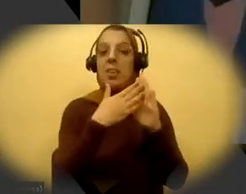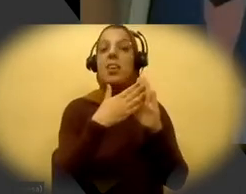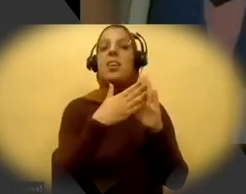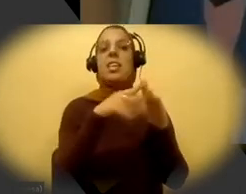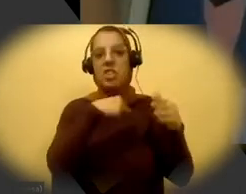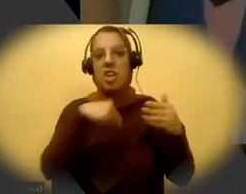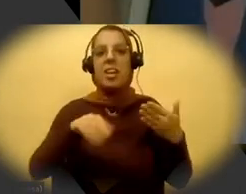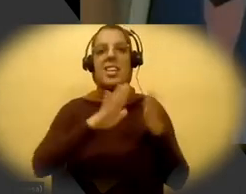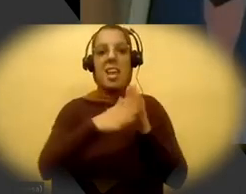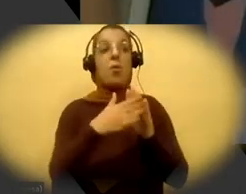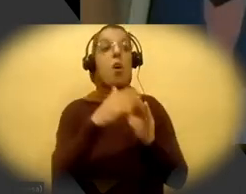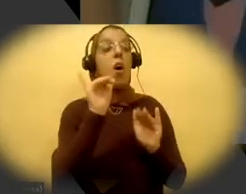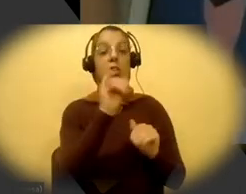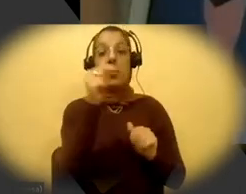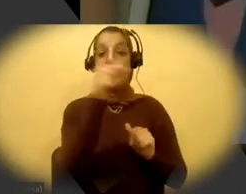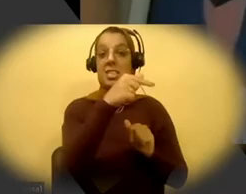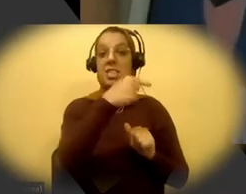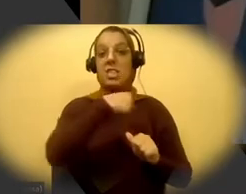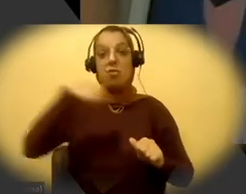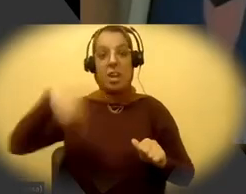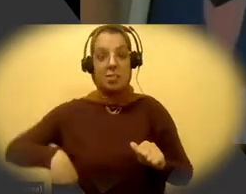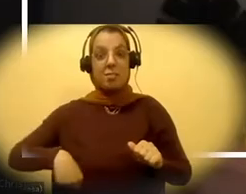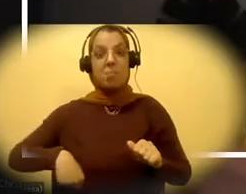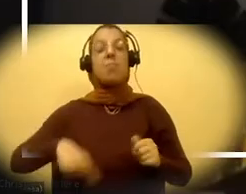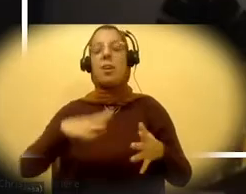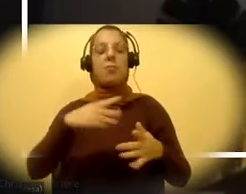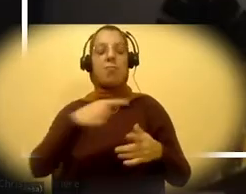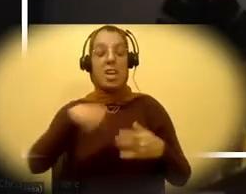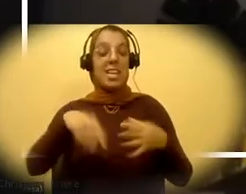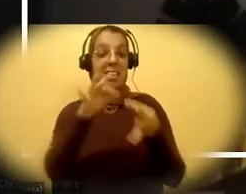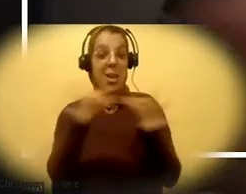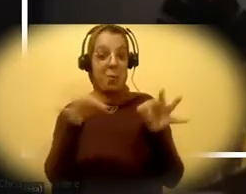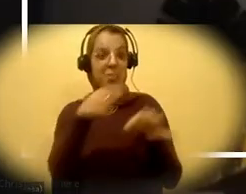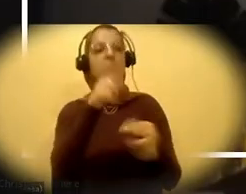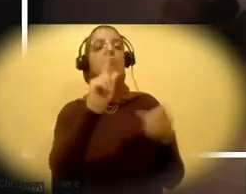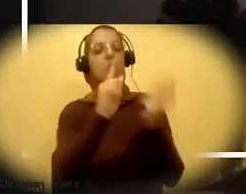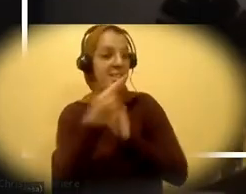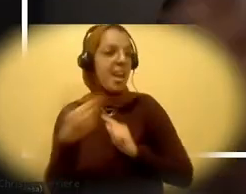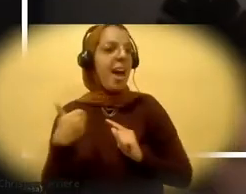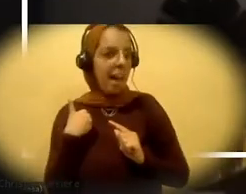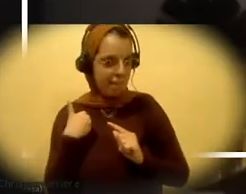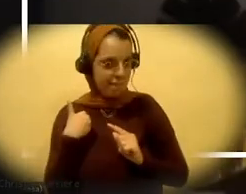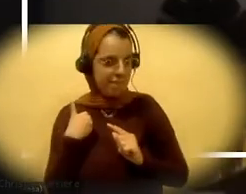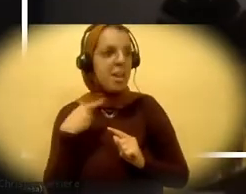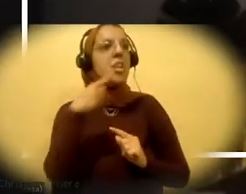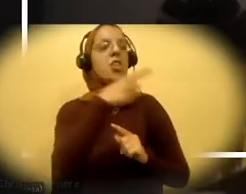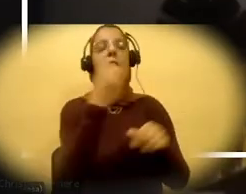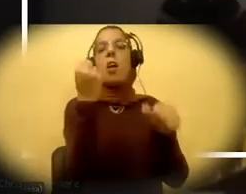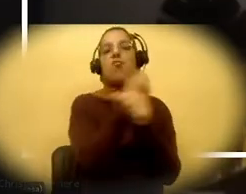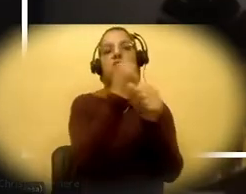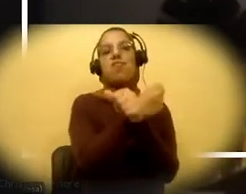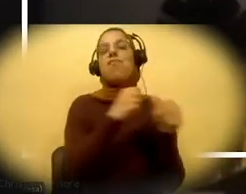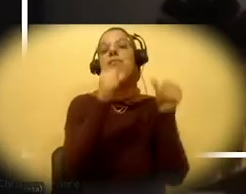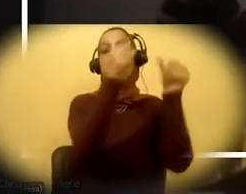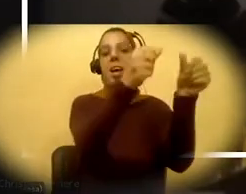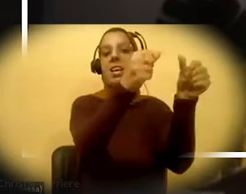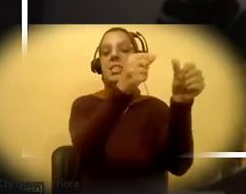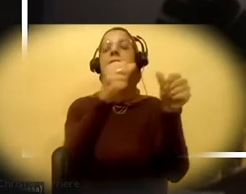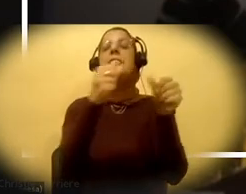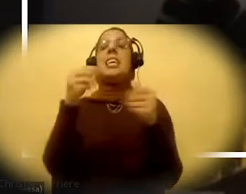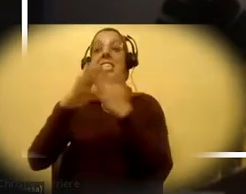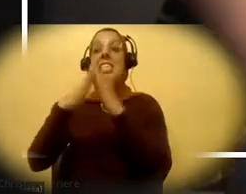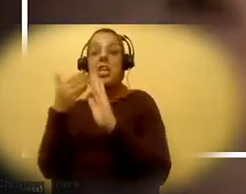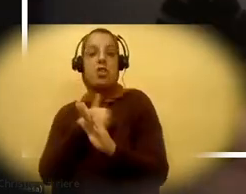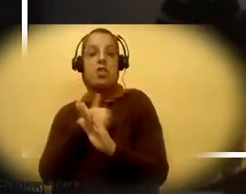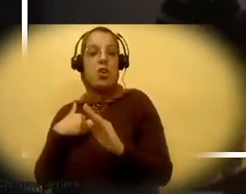in into Chinese. And what happened, after all this fighting is, the city put